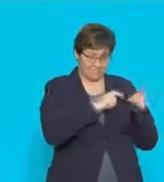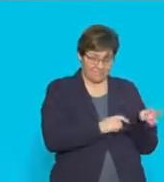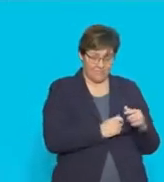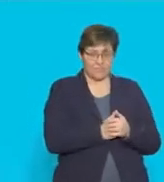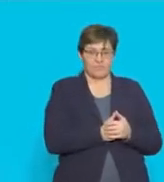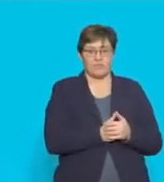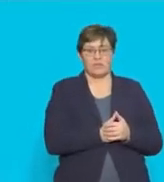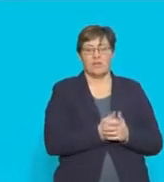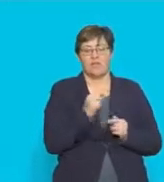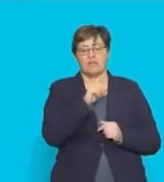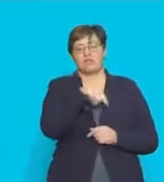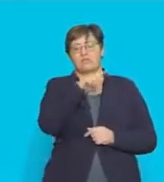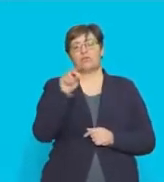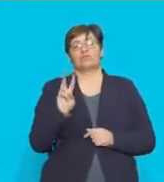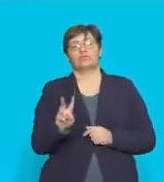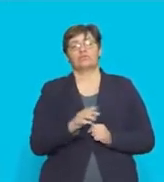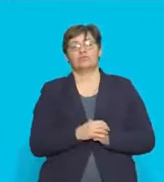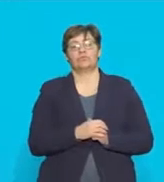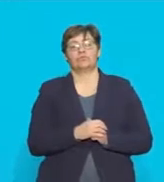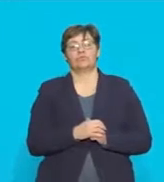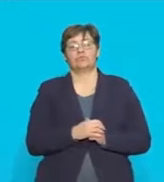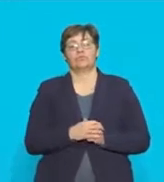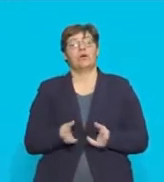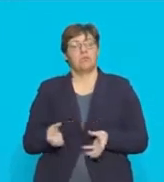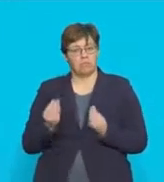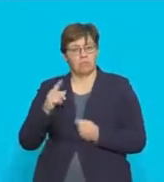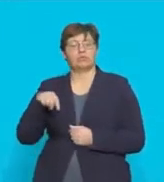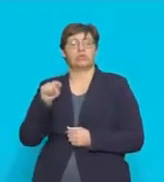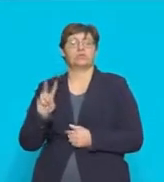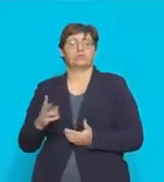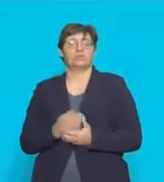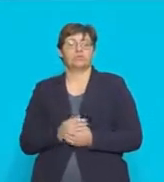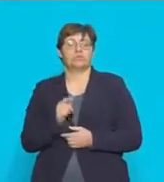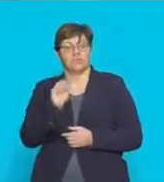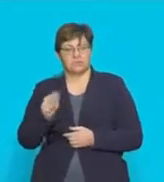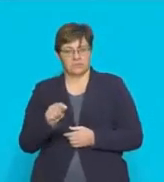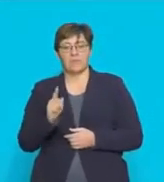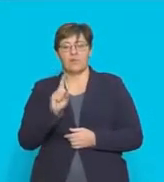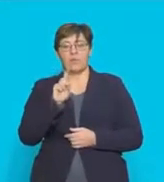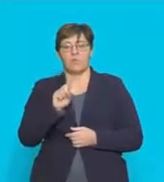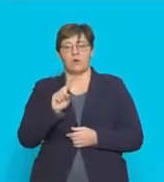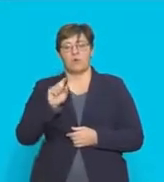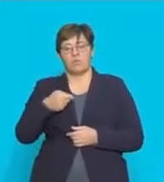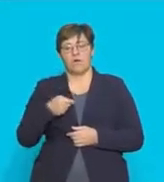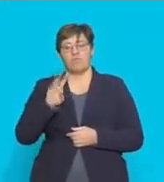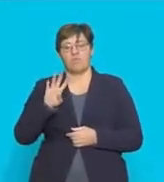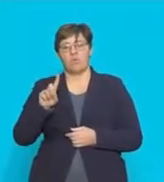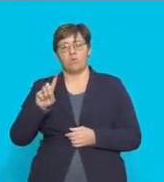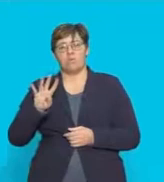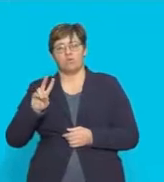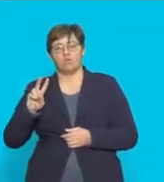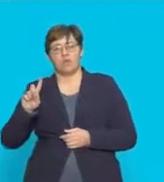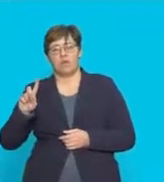then I also have a square root of 2. That gives me square root of 2. If I want the answer,